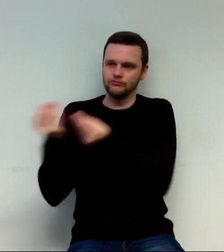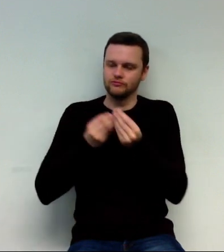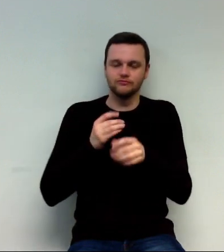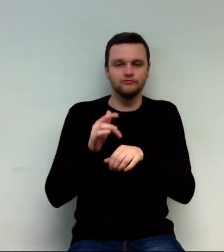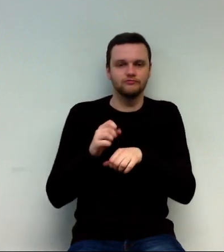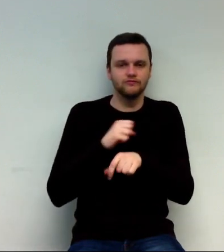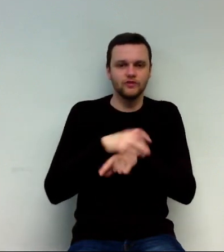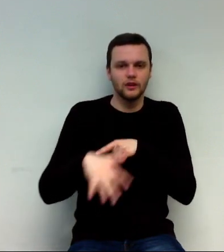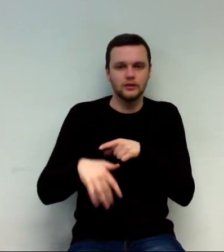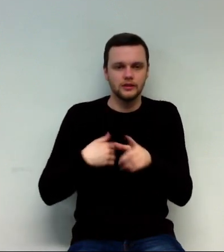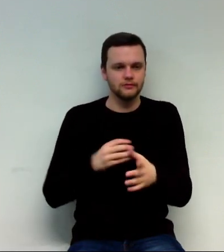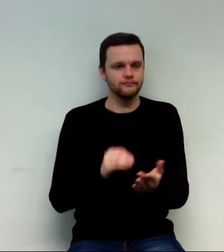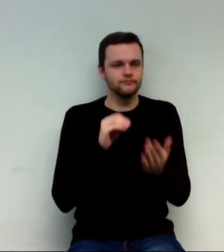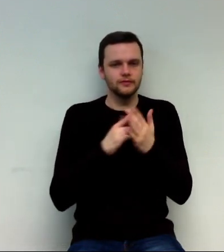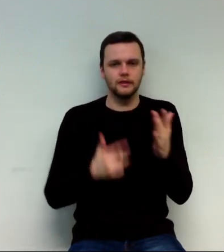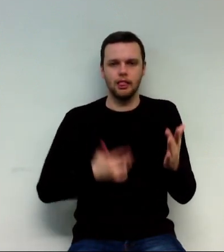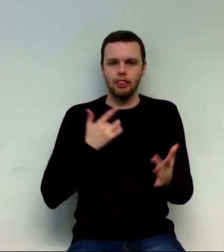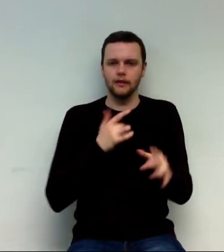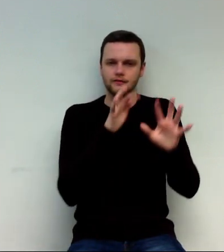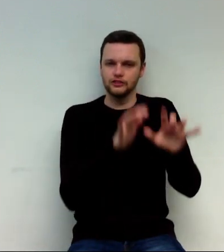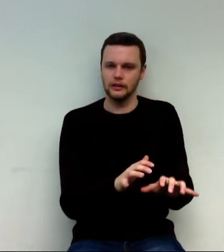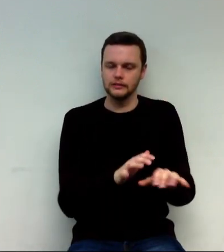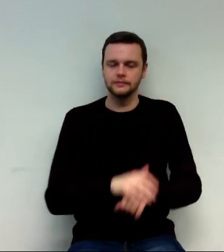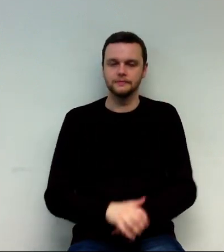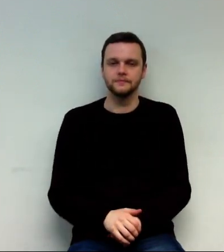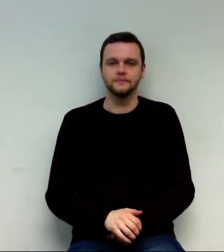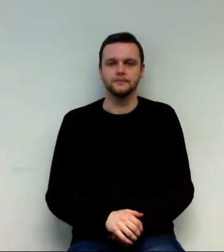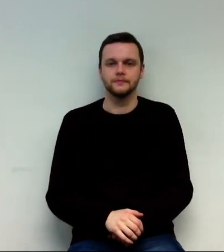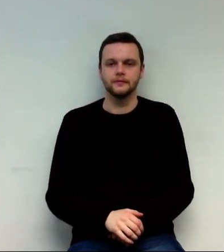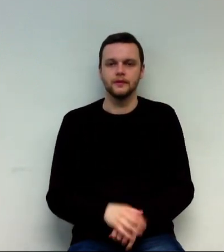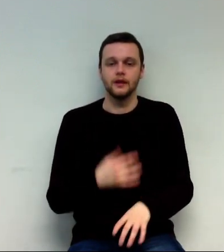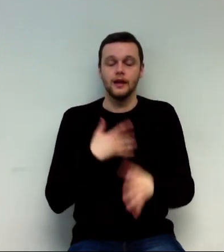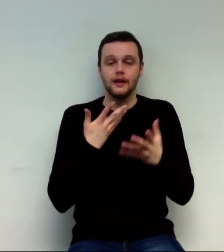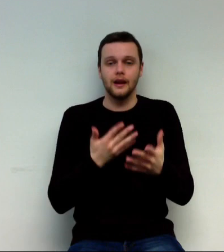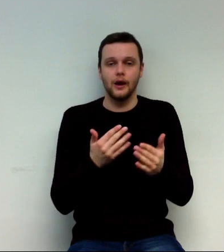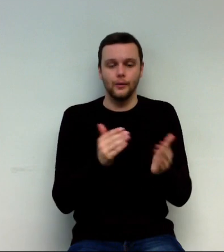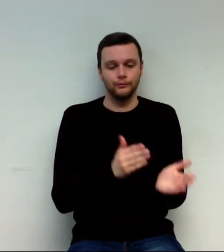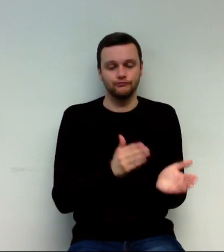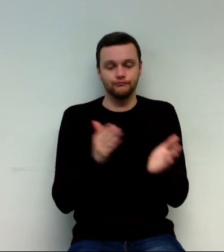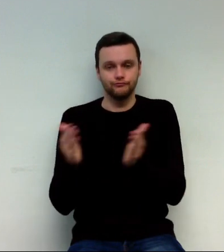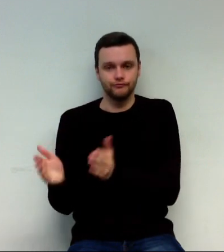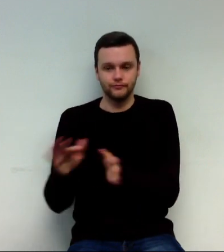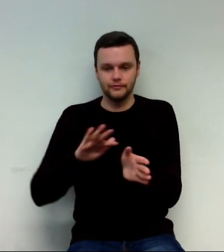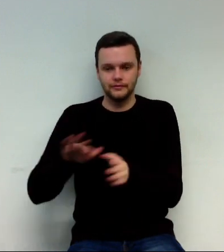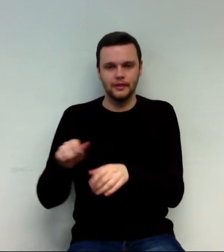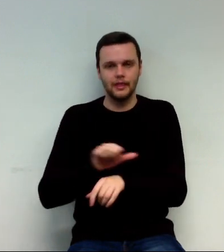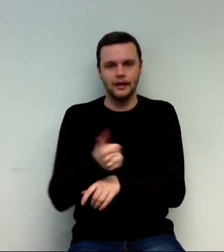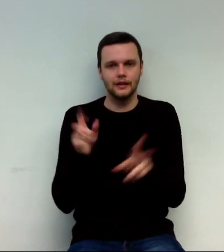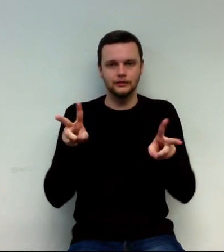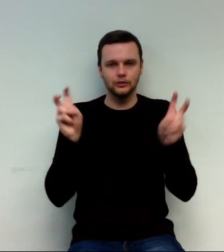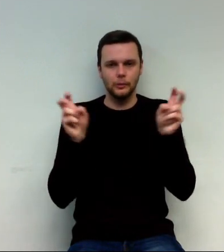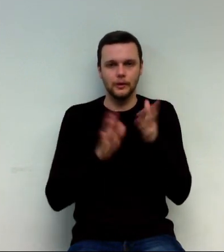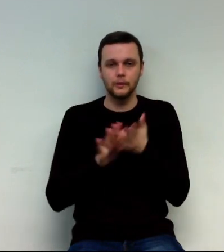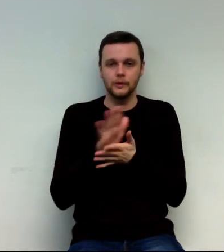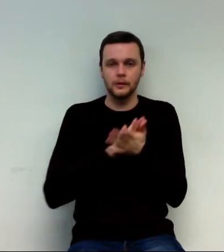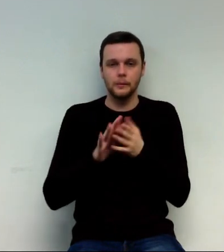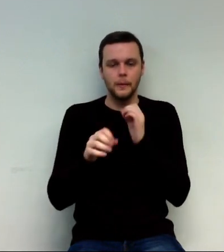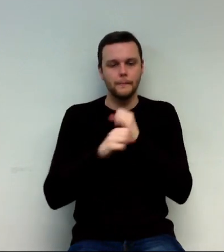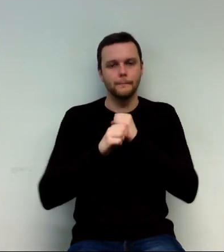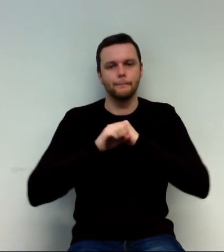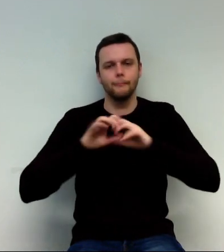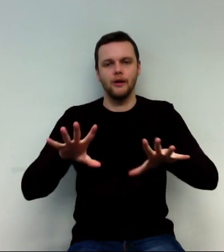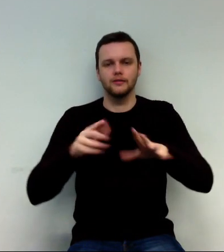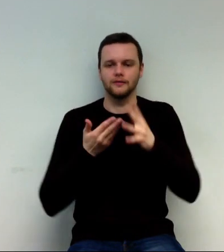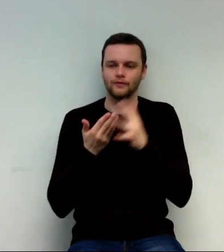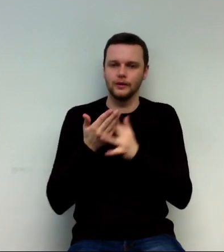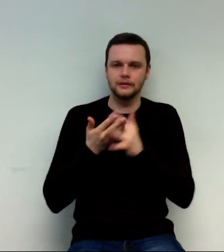live chat and pop it in there, and I'll share it with the group. But we're now going to move on to our next topic, which is about marketing your